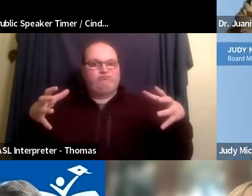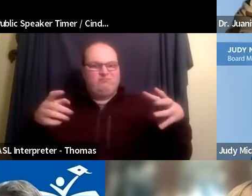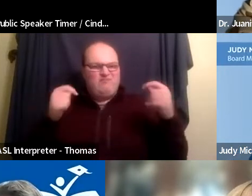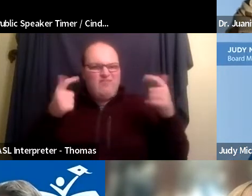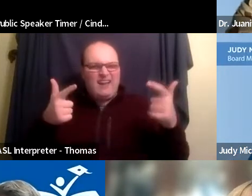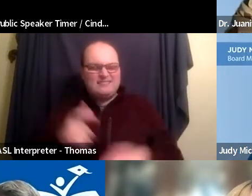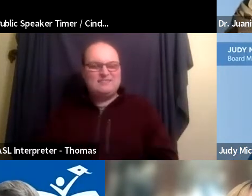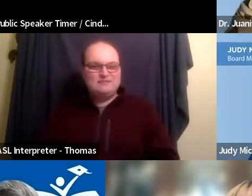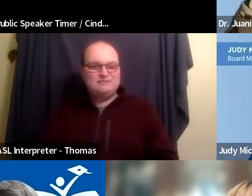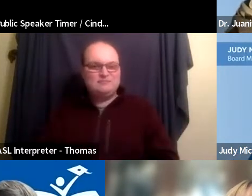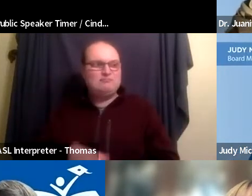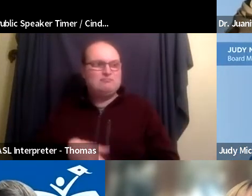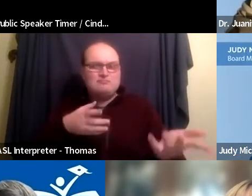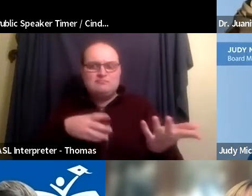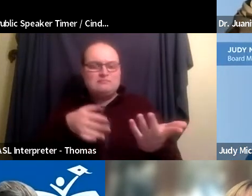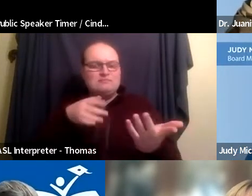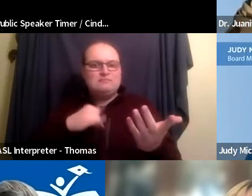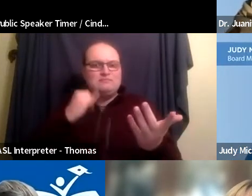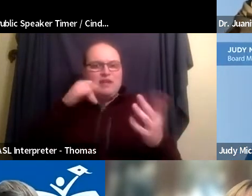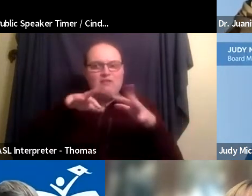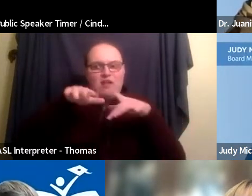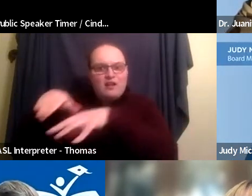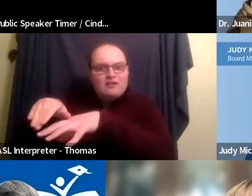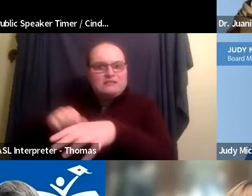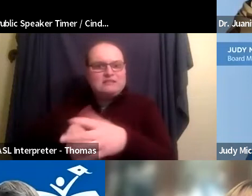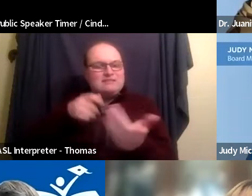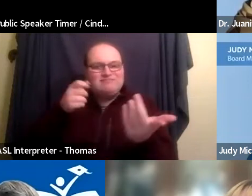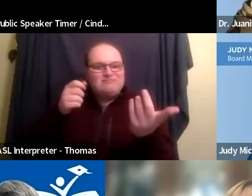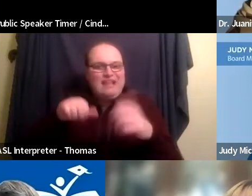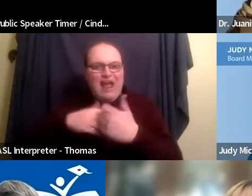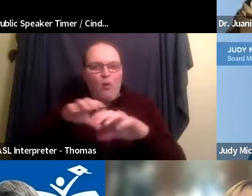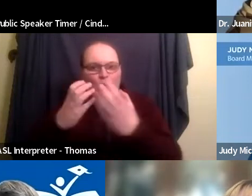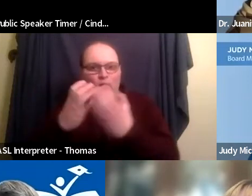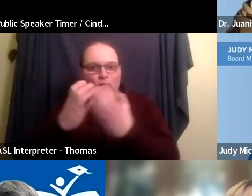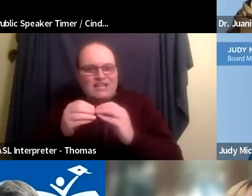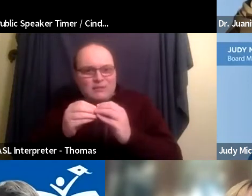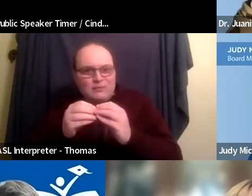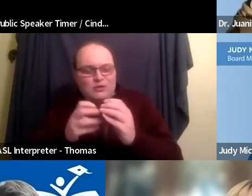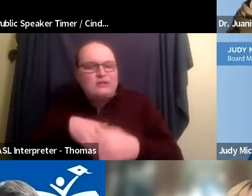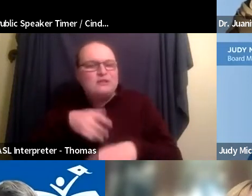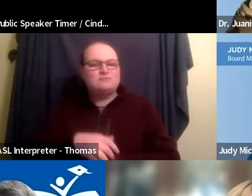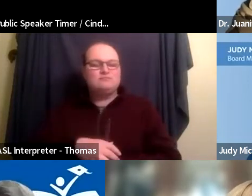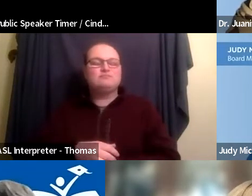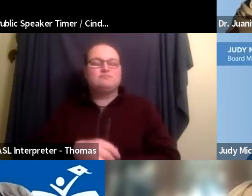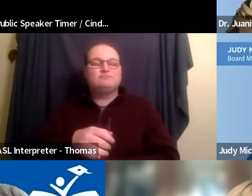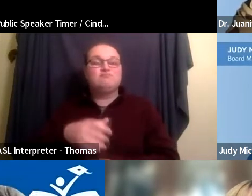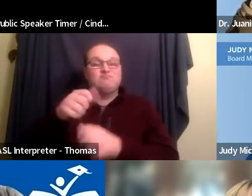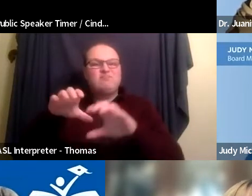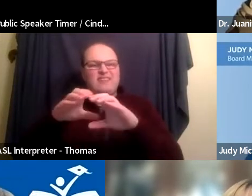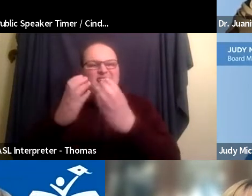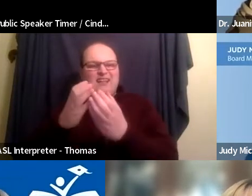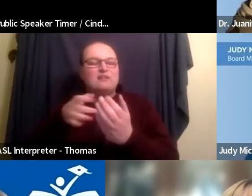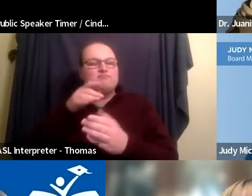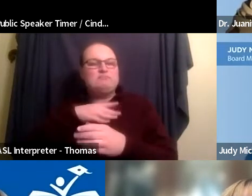will large class sizes be addressed after consolidation? AP 7100 states recommended class ratios of 1:22